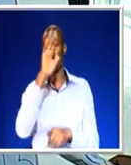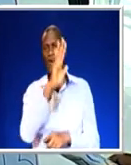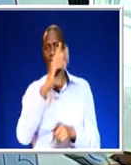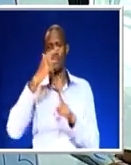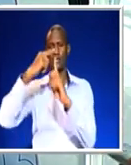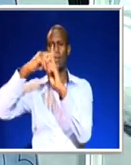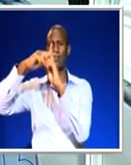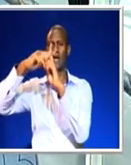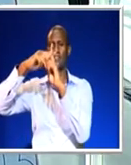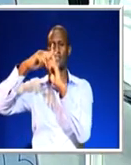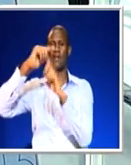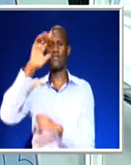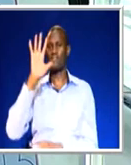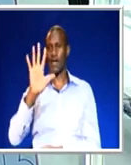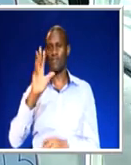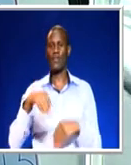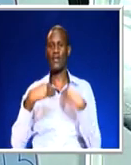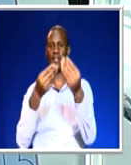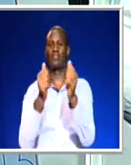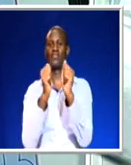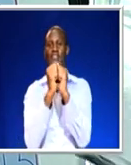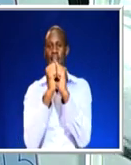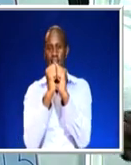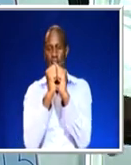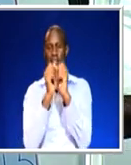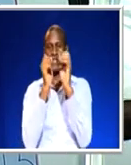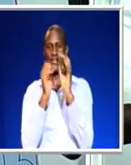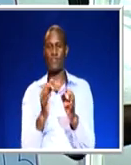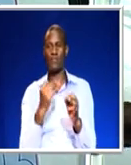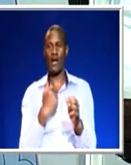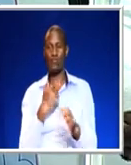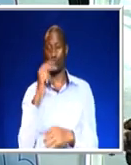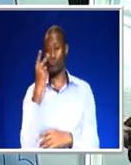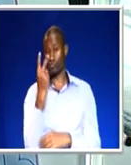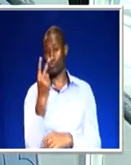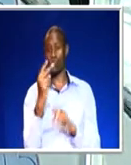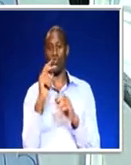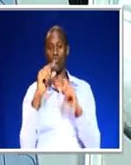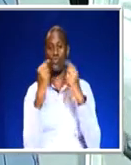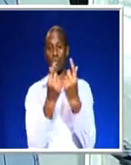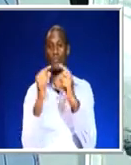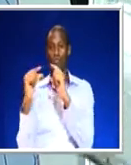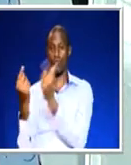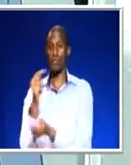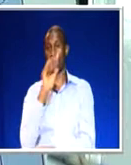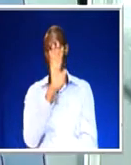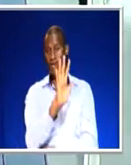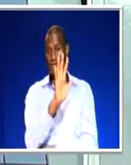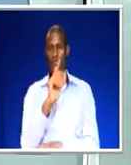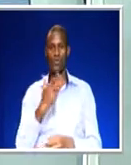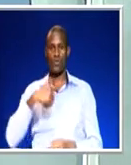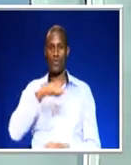plus 5, it will give you 10. So we have two groups of 5 and we